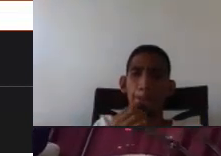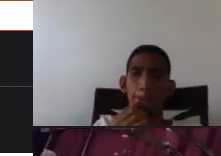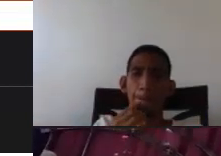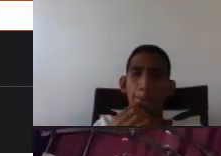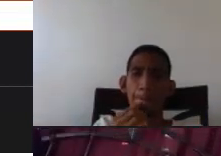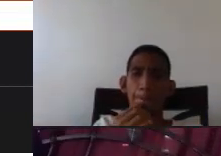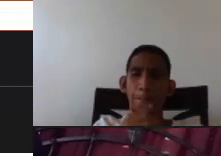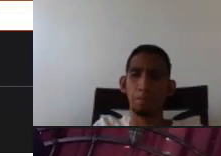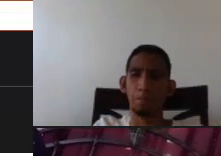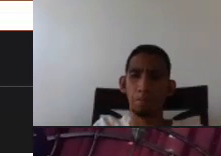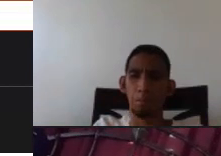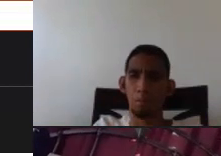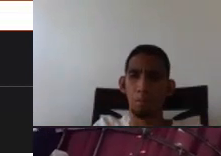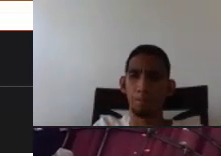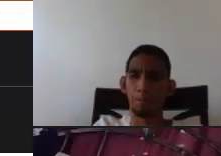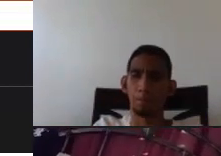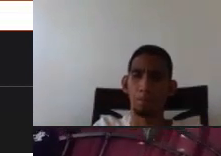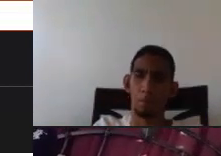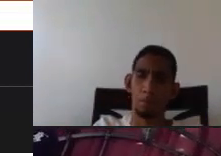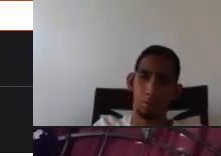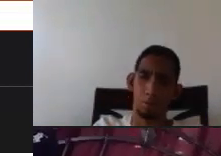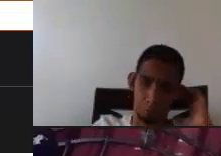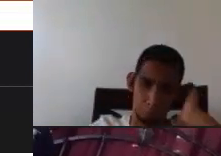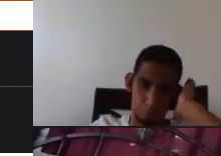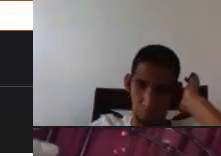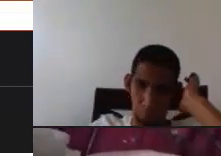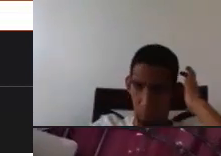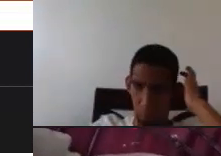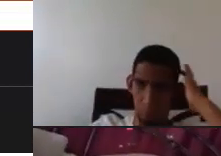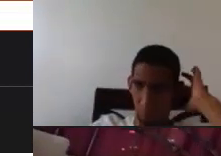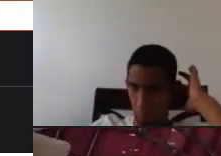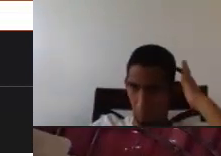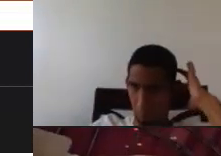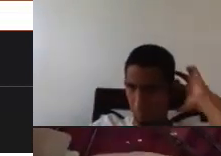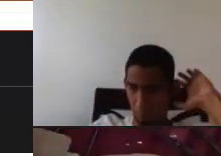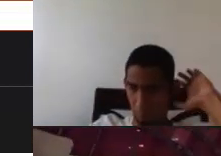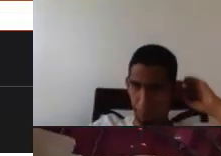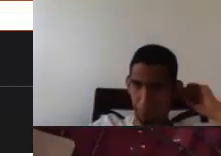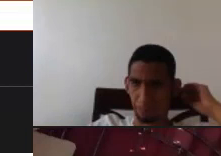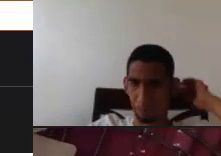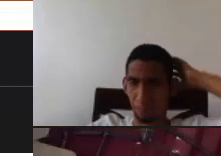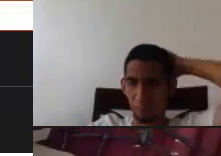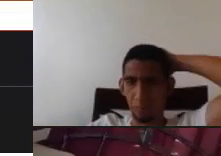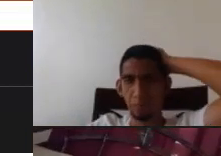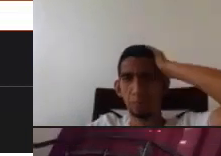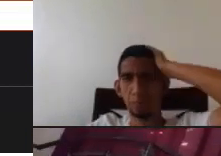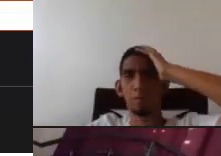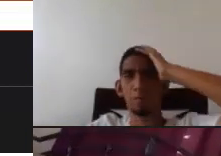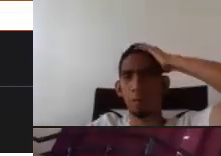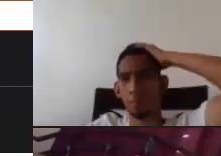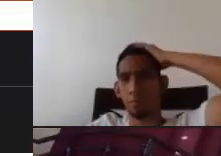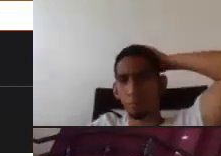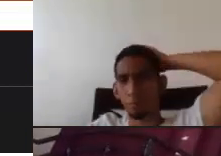to be available to community colleges and high schools. They want it to be available to citizen scientists, so that if an individual wants to